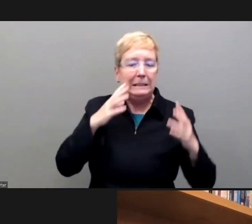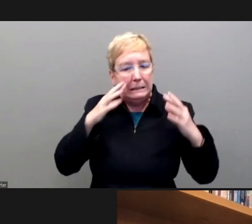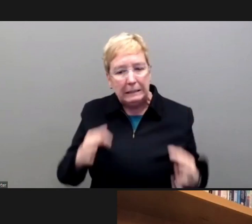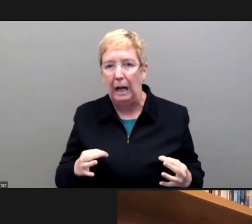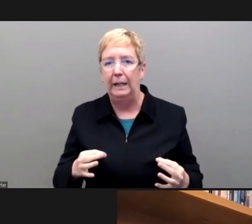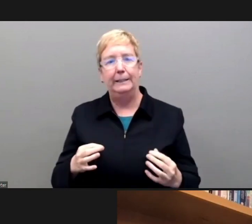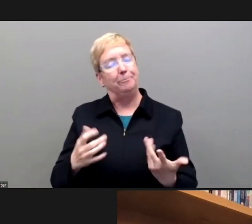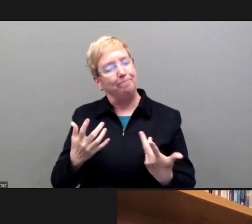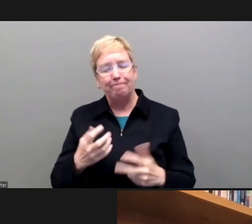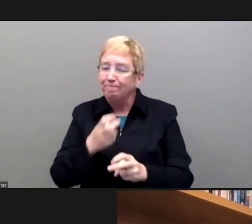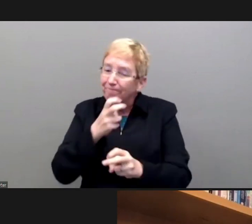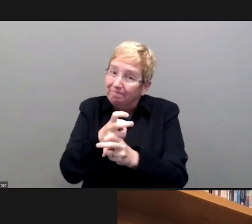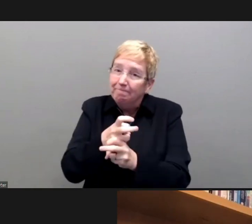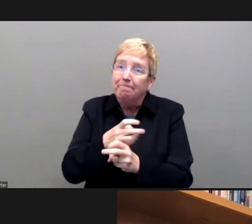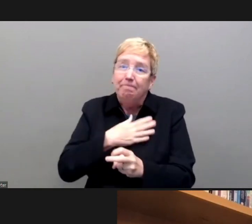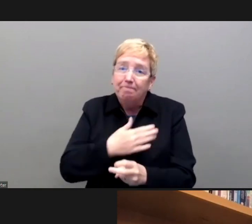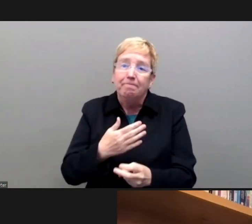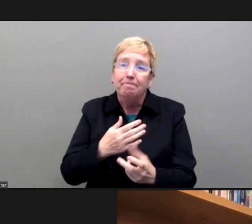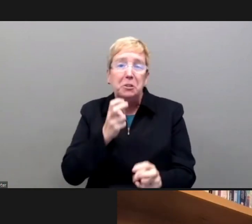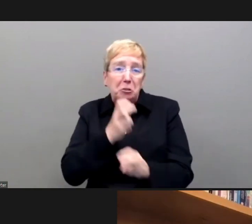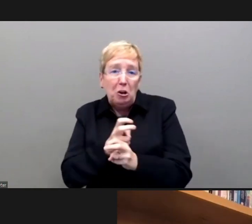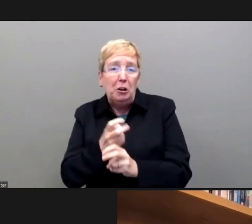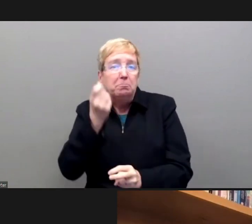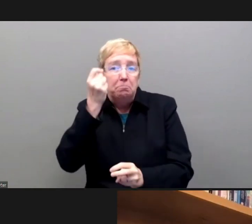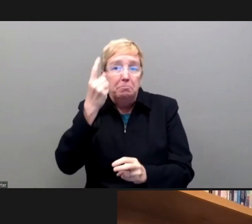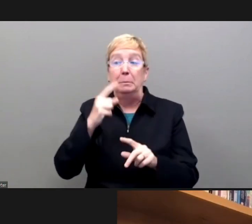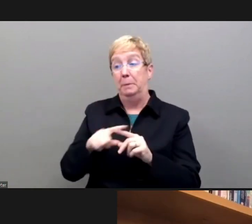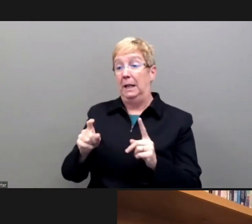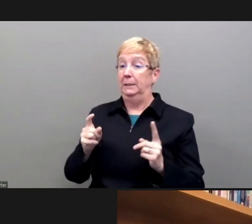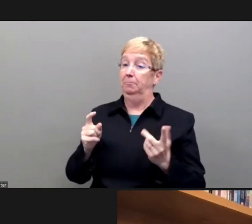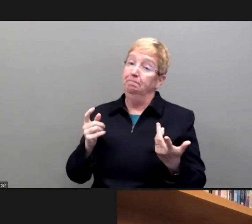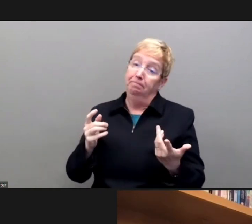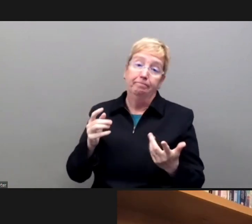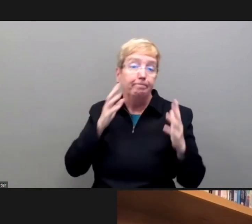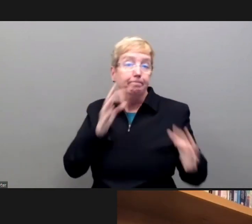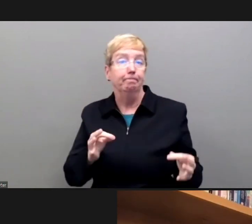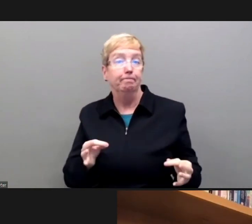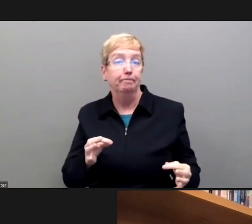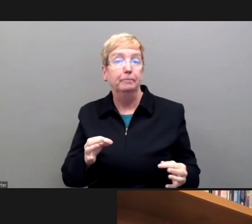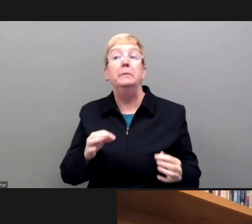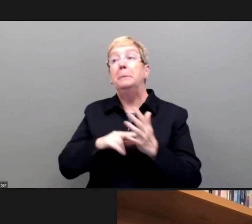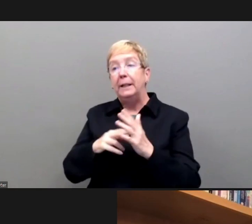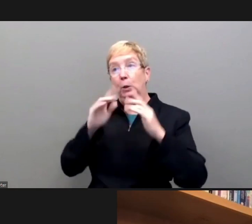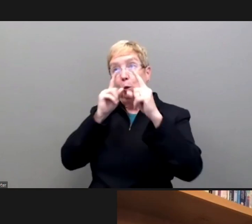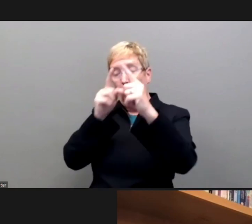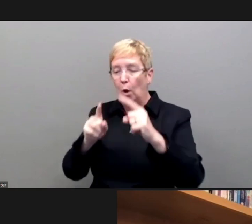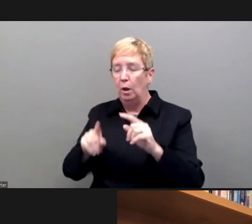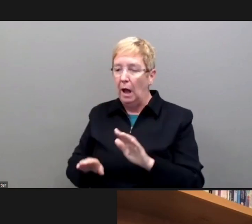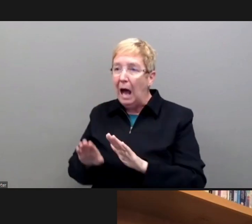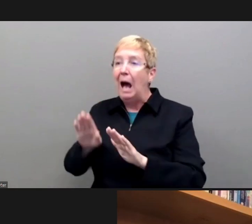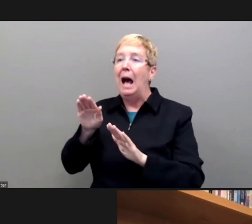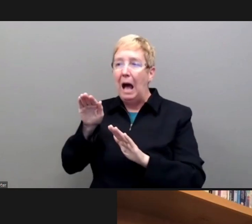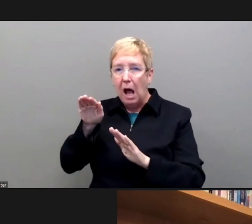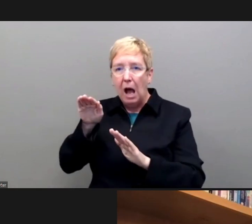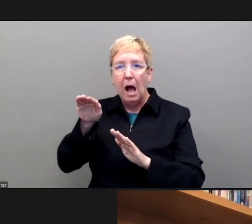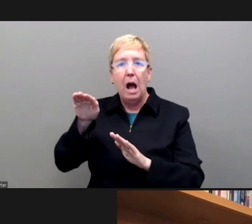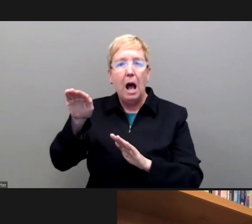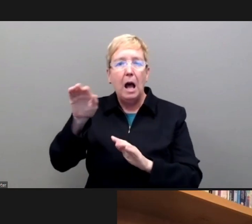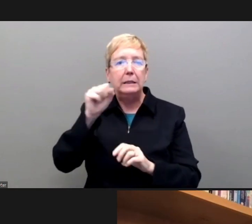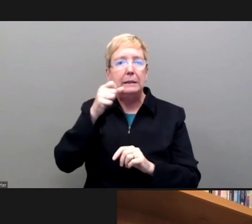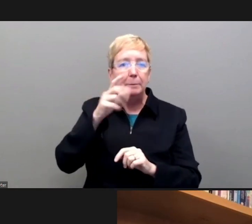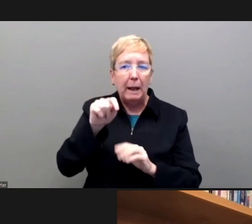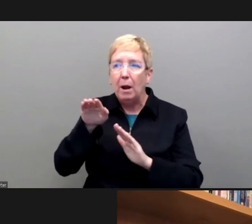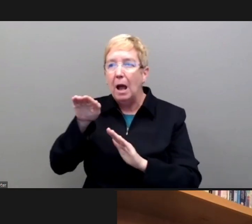that that levels out in September and October. And as Dr. Grace said, we begin to see